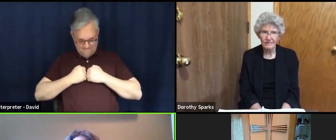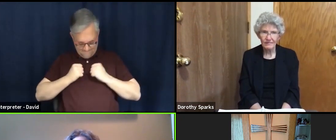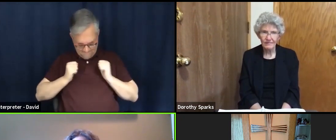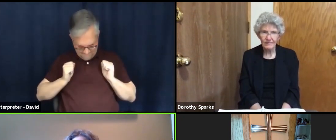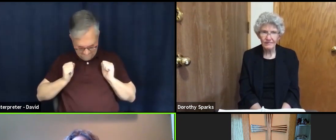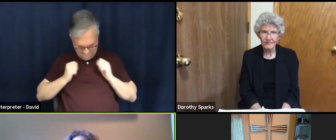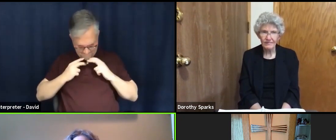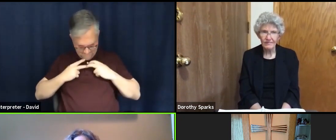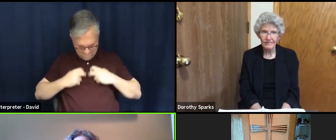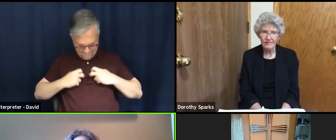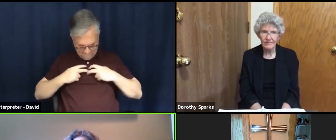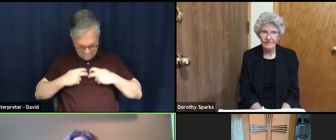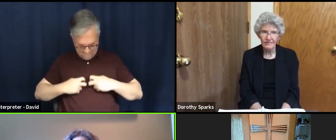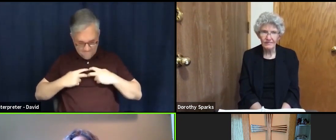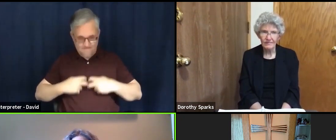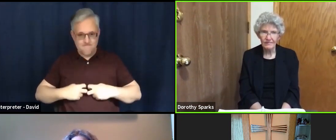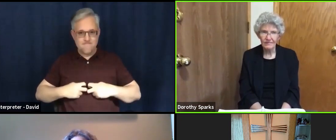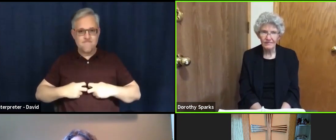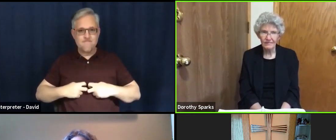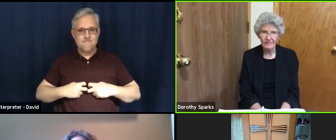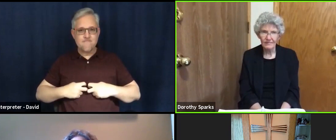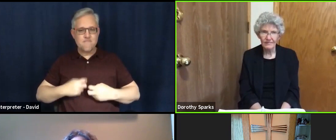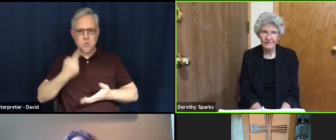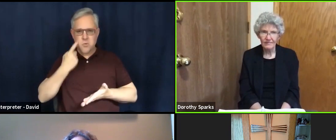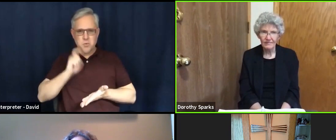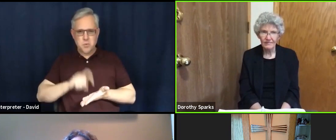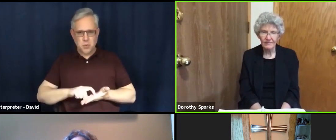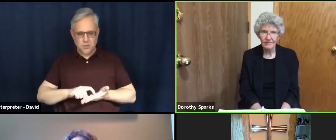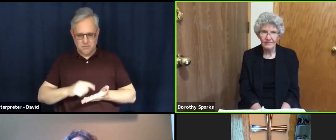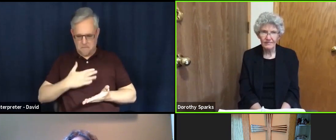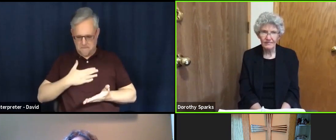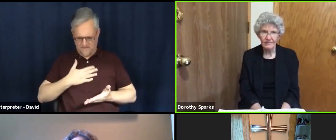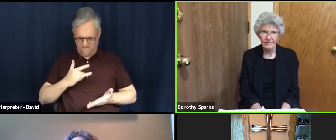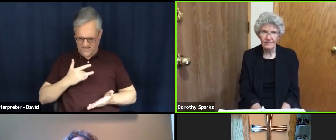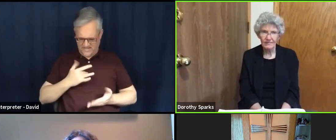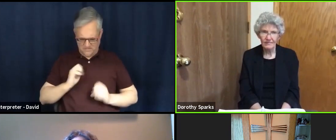about others who look different from us.